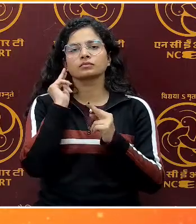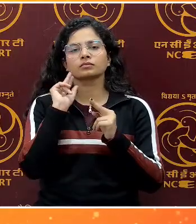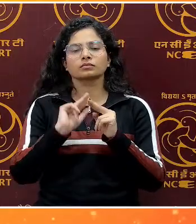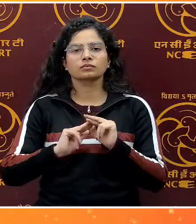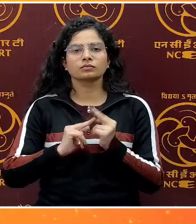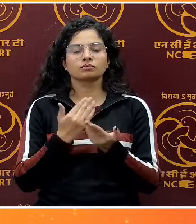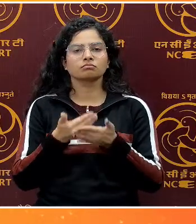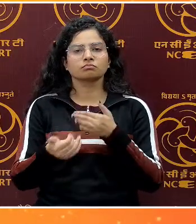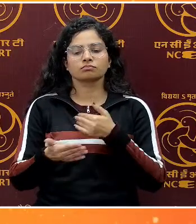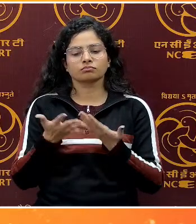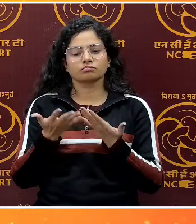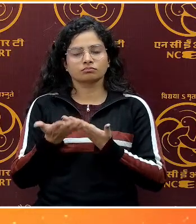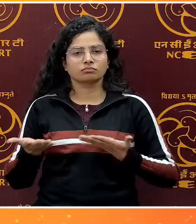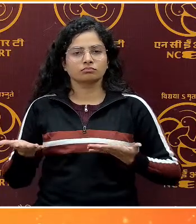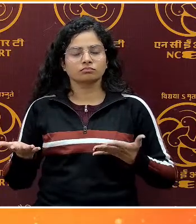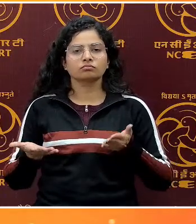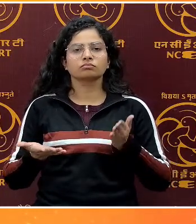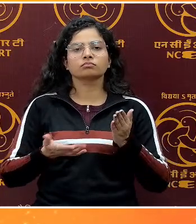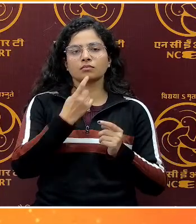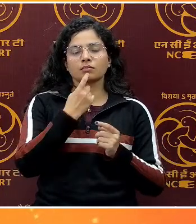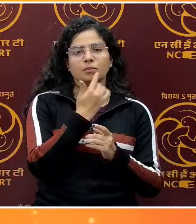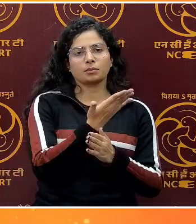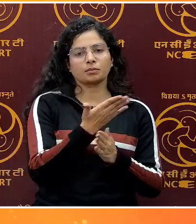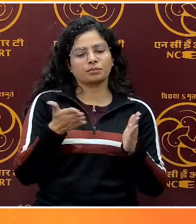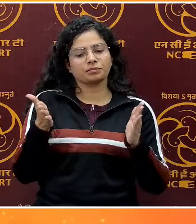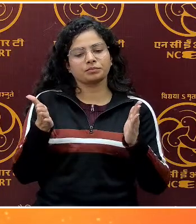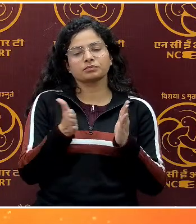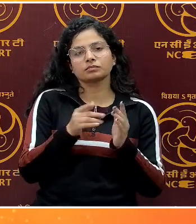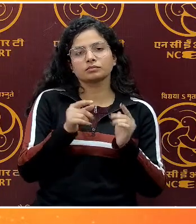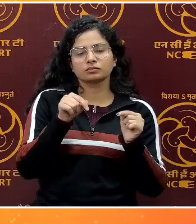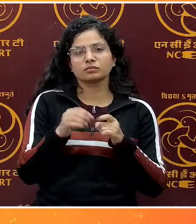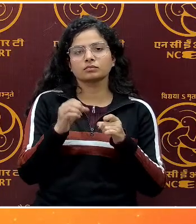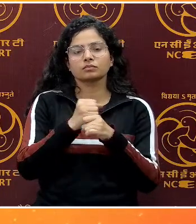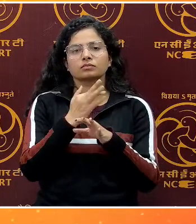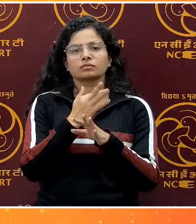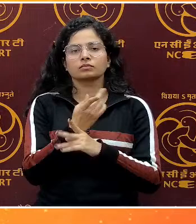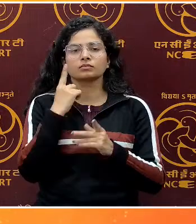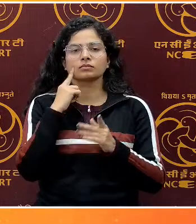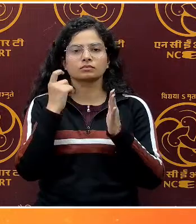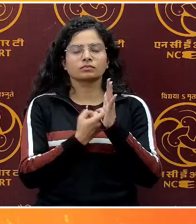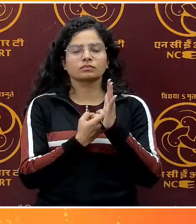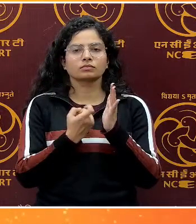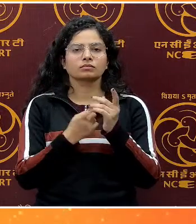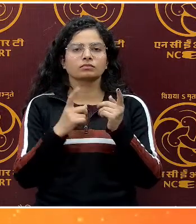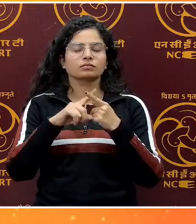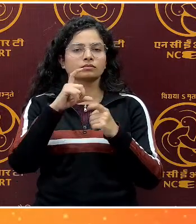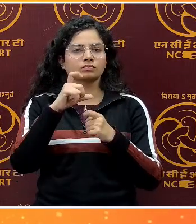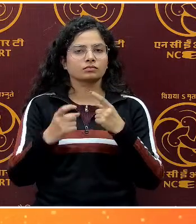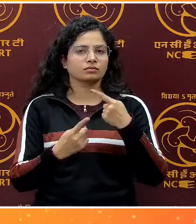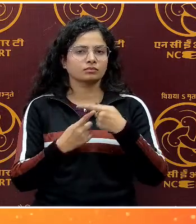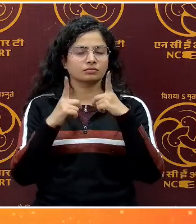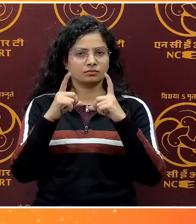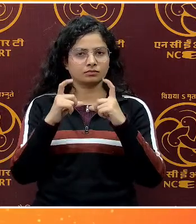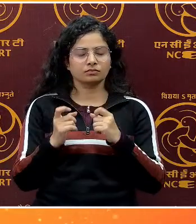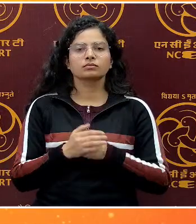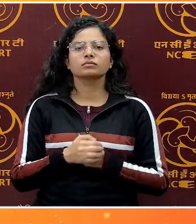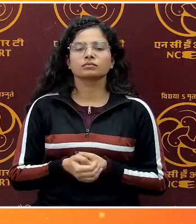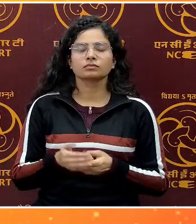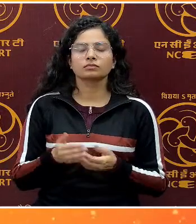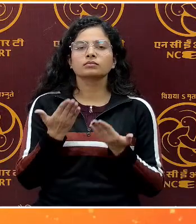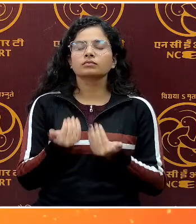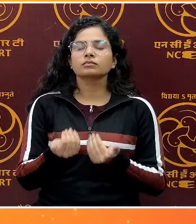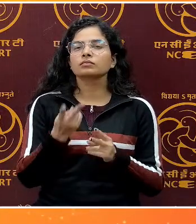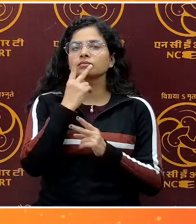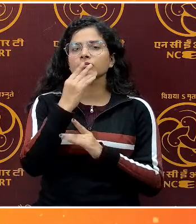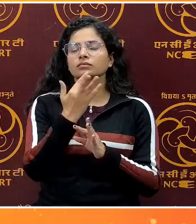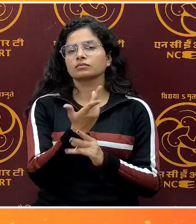is so close to mirror, it forms an erect image, right? Just now we have